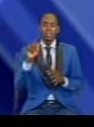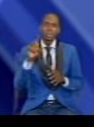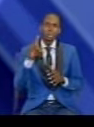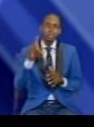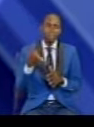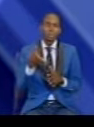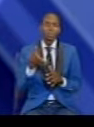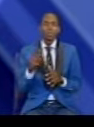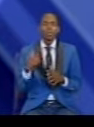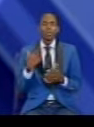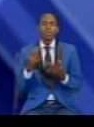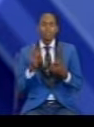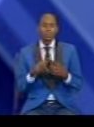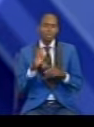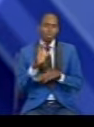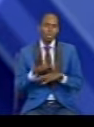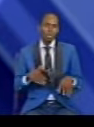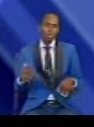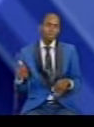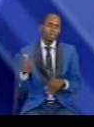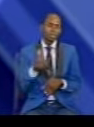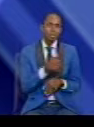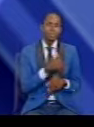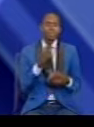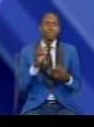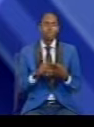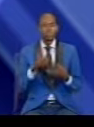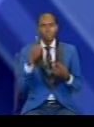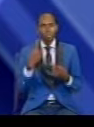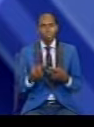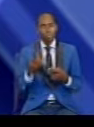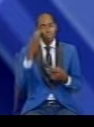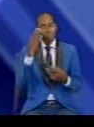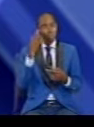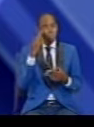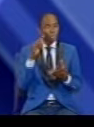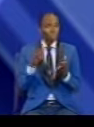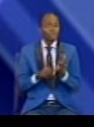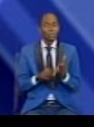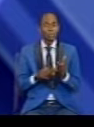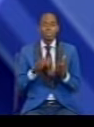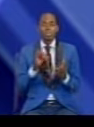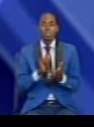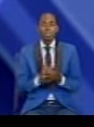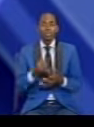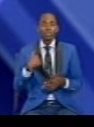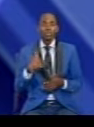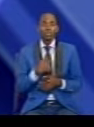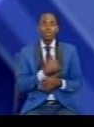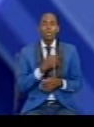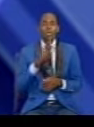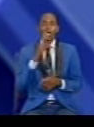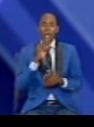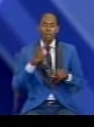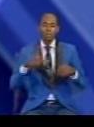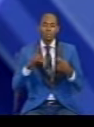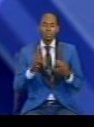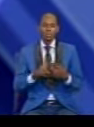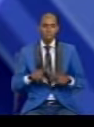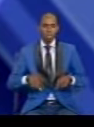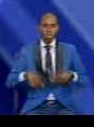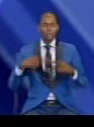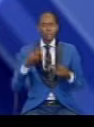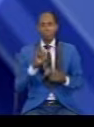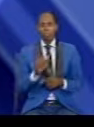want to call ourselves unto the realization of the fact that we are going to live an uncompromising